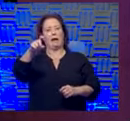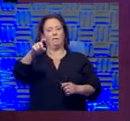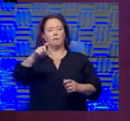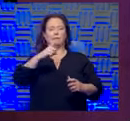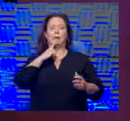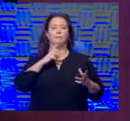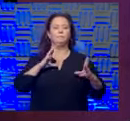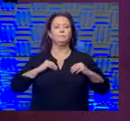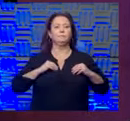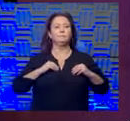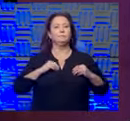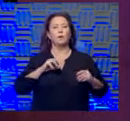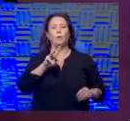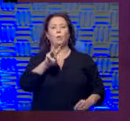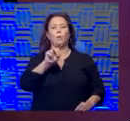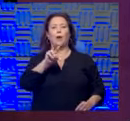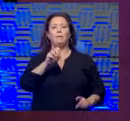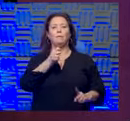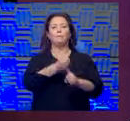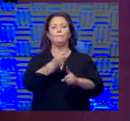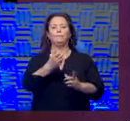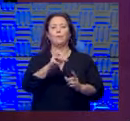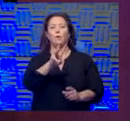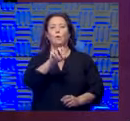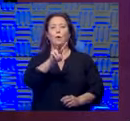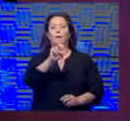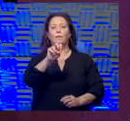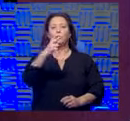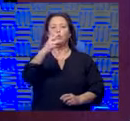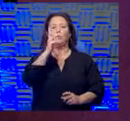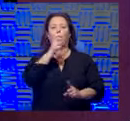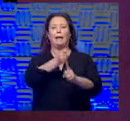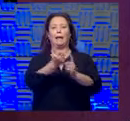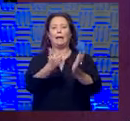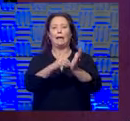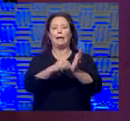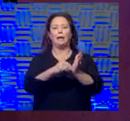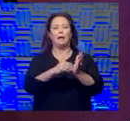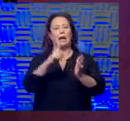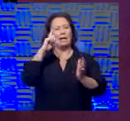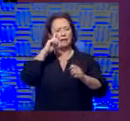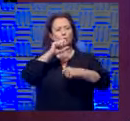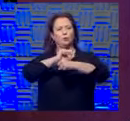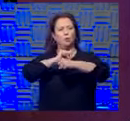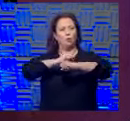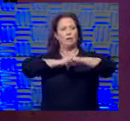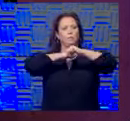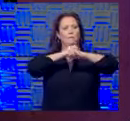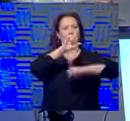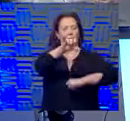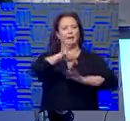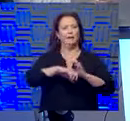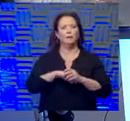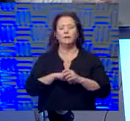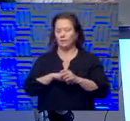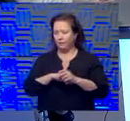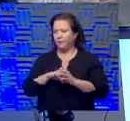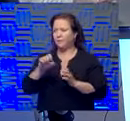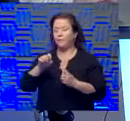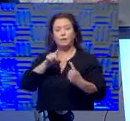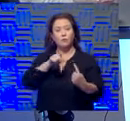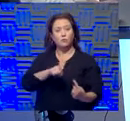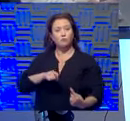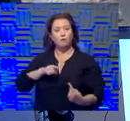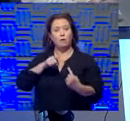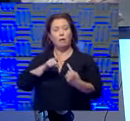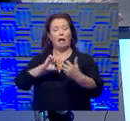say, okay, come on, let's have wave 2 and we'll do the best we can. I think we should be working to prevent it. I mean, one of the struggles is how do you